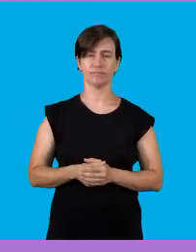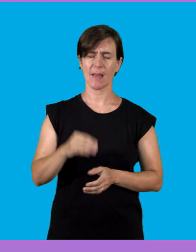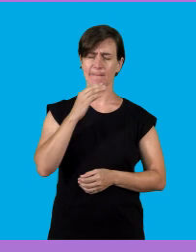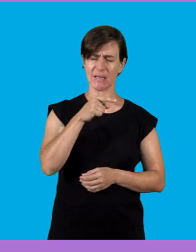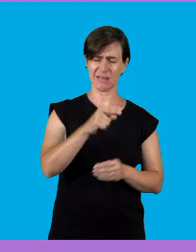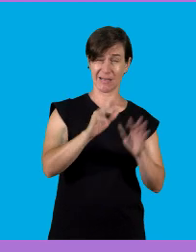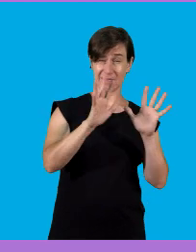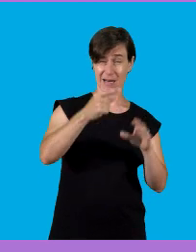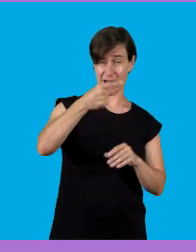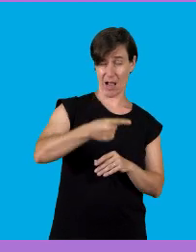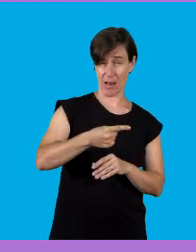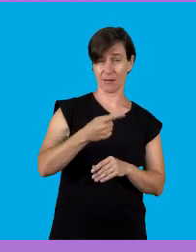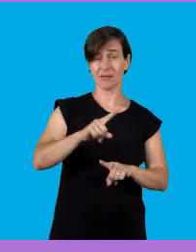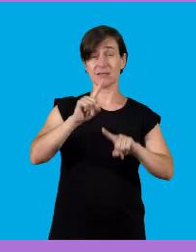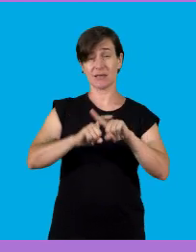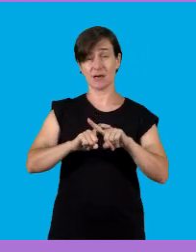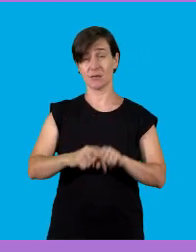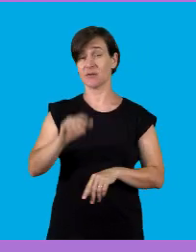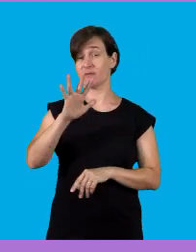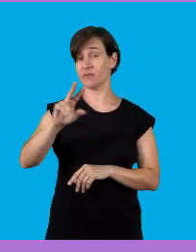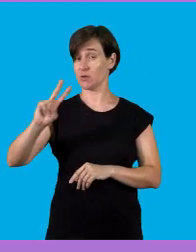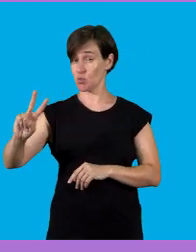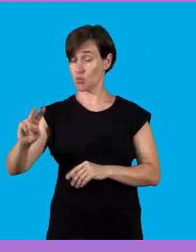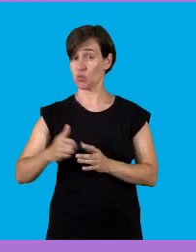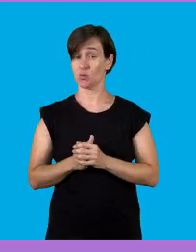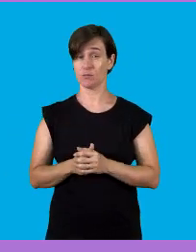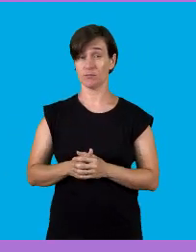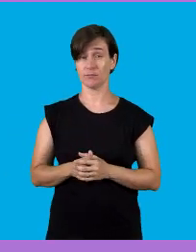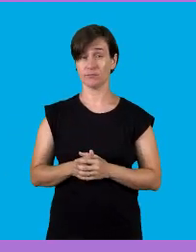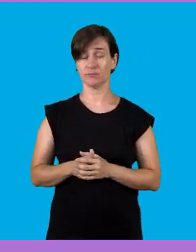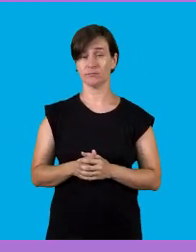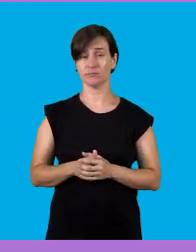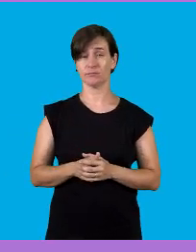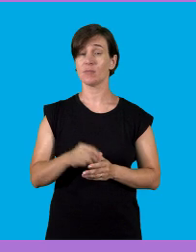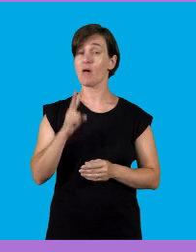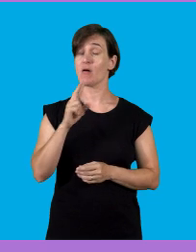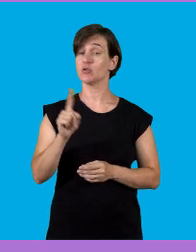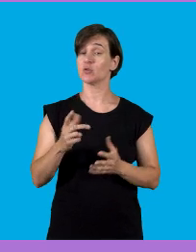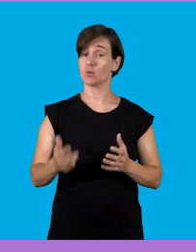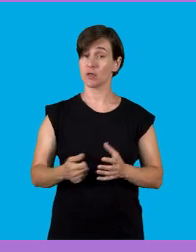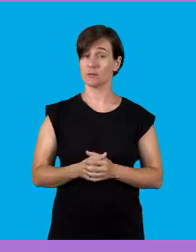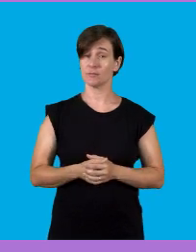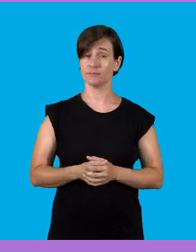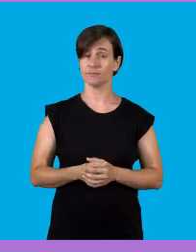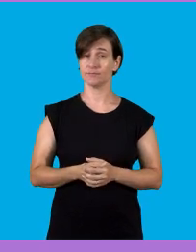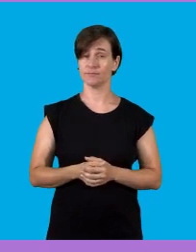and I multiply it by the 52 miles. All right, so that will give us an answer